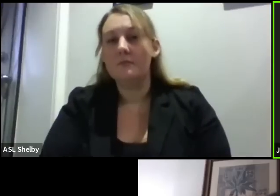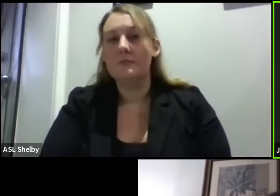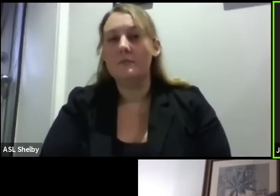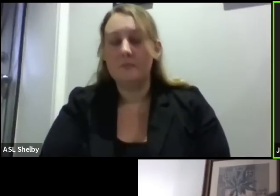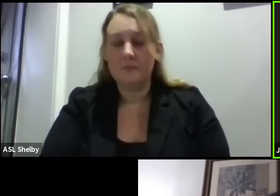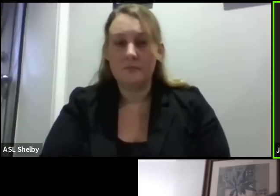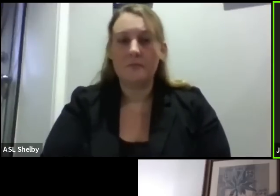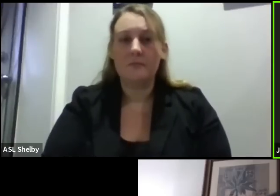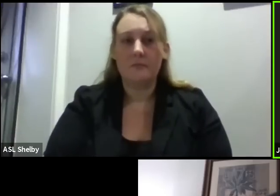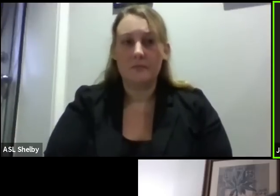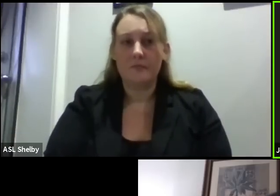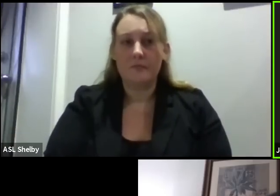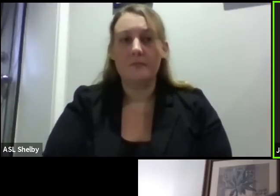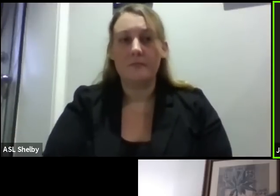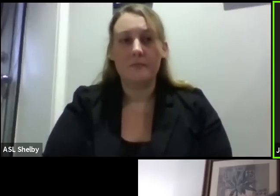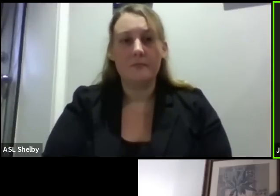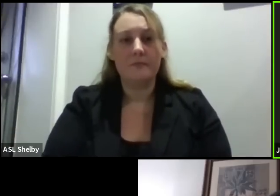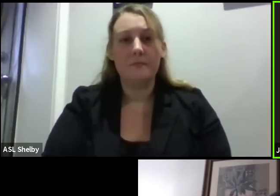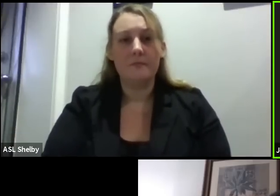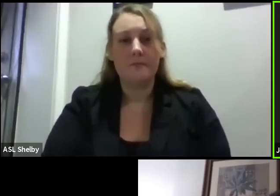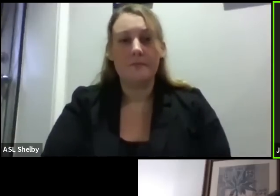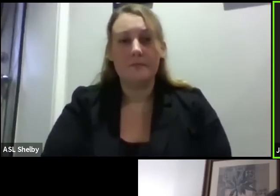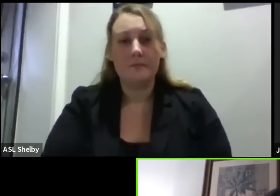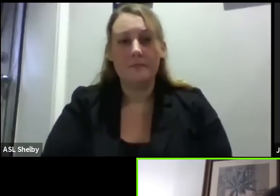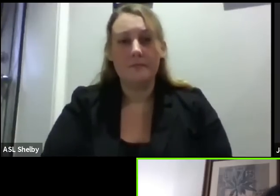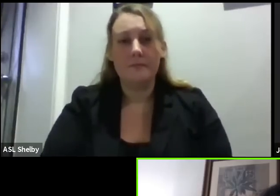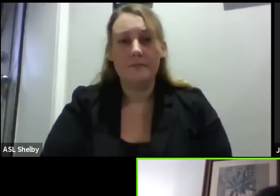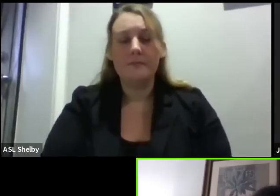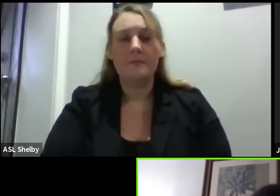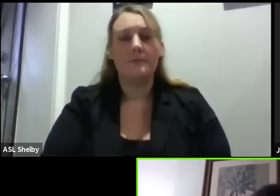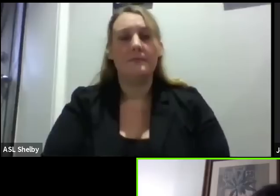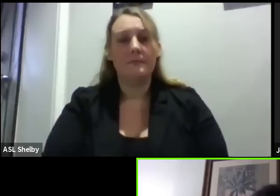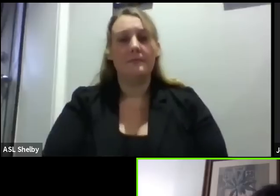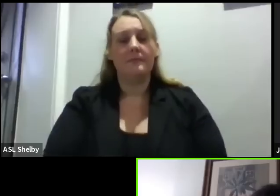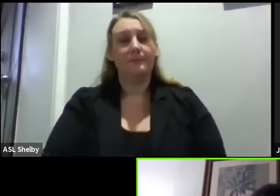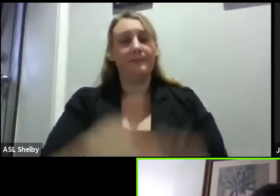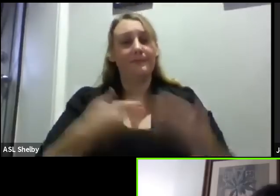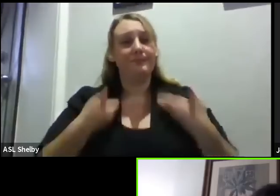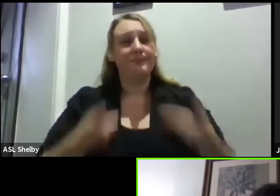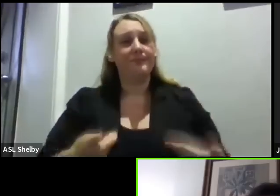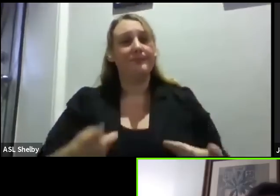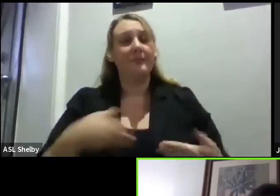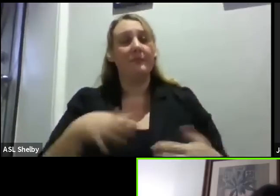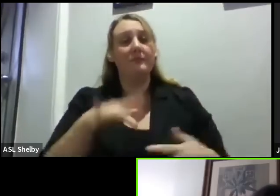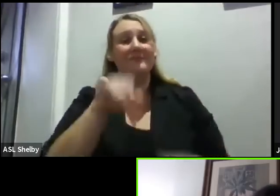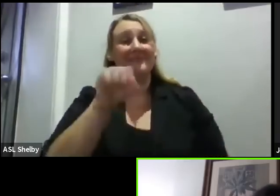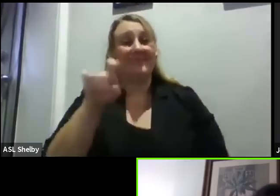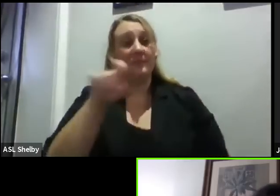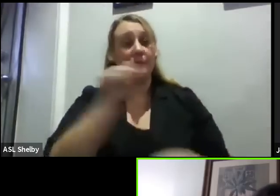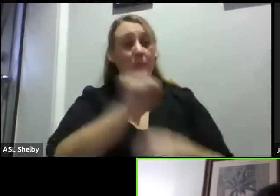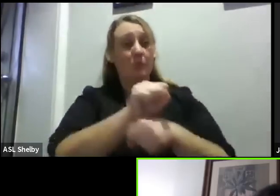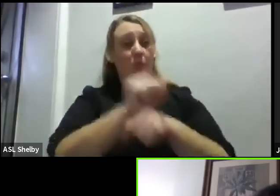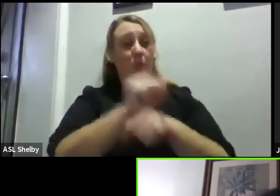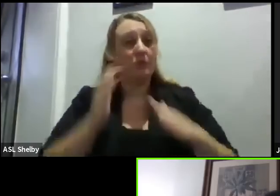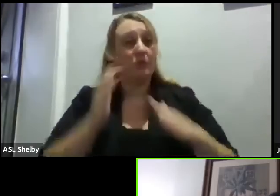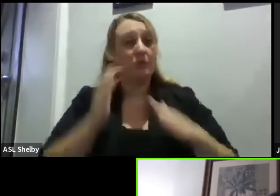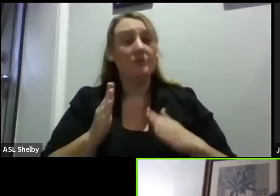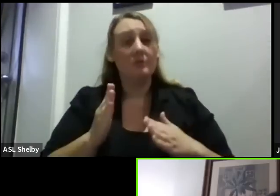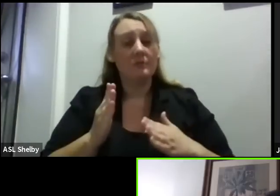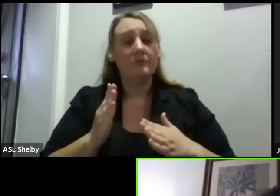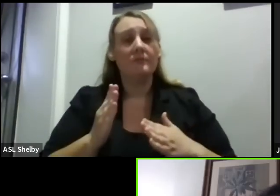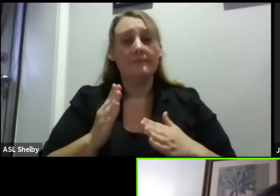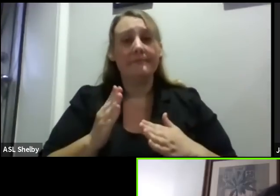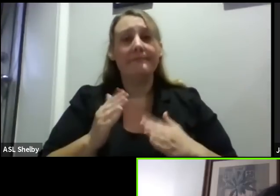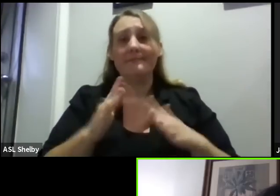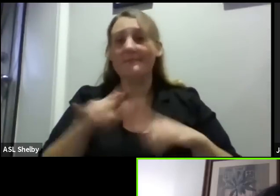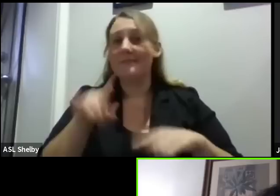protege de no contaminarte. As a sex worker, you are unable to uphold